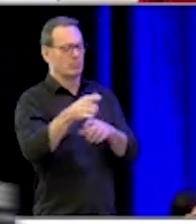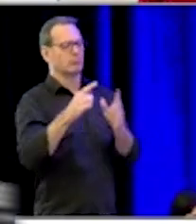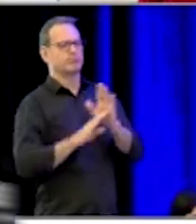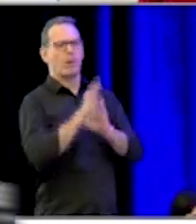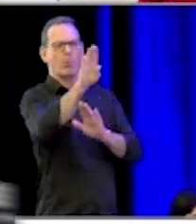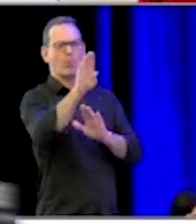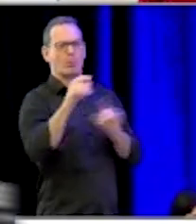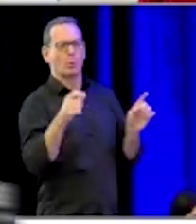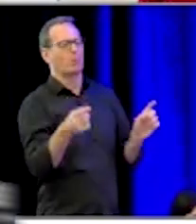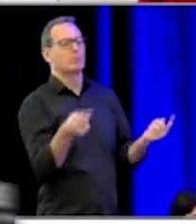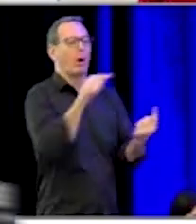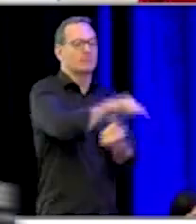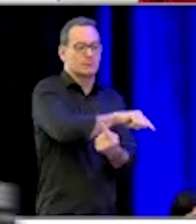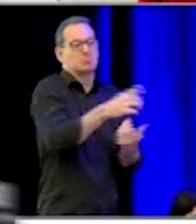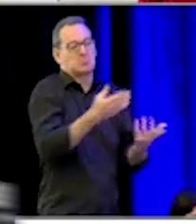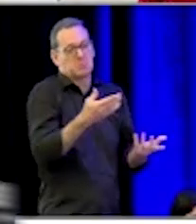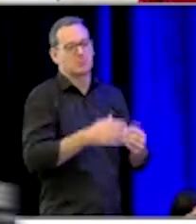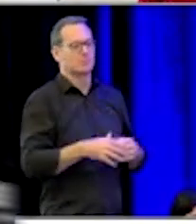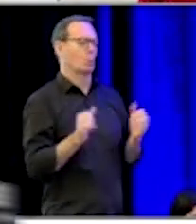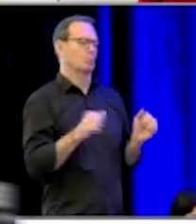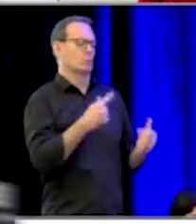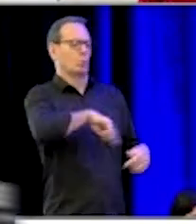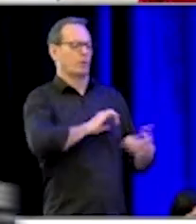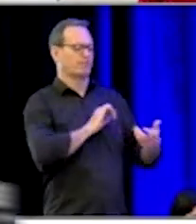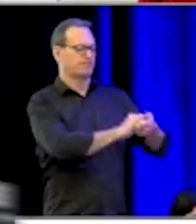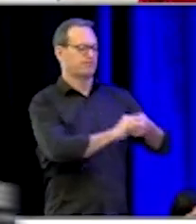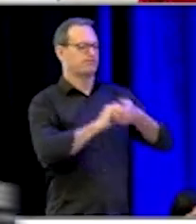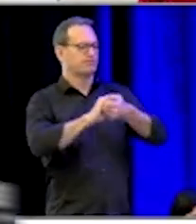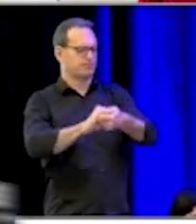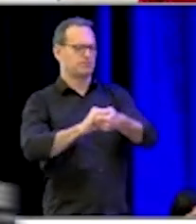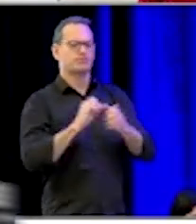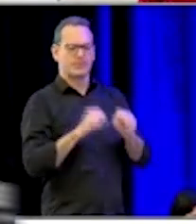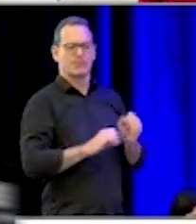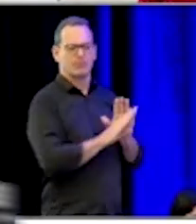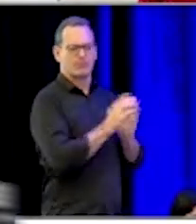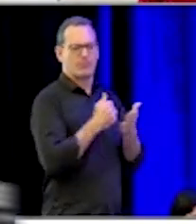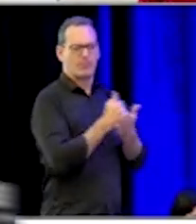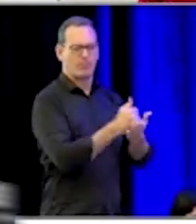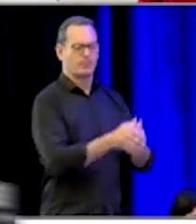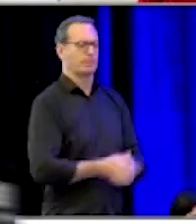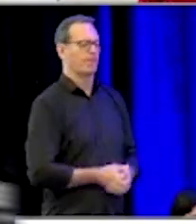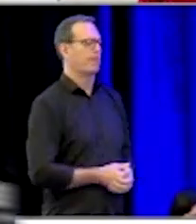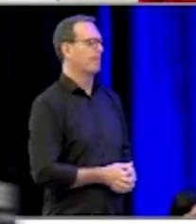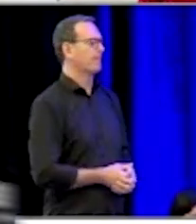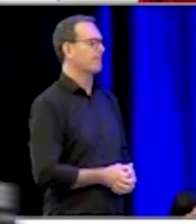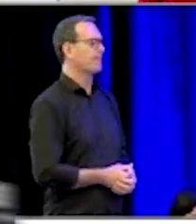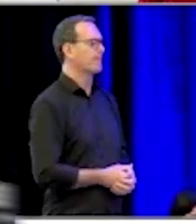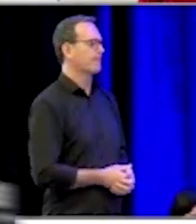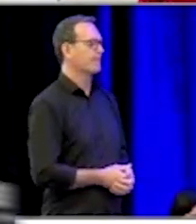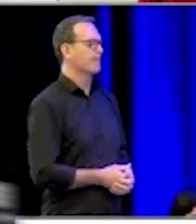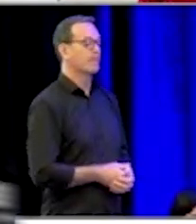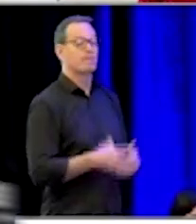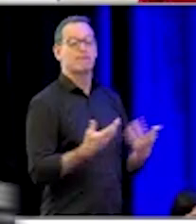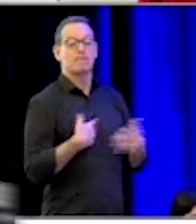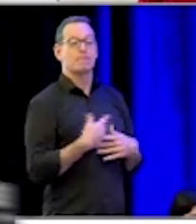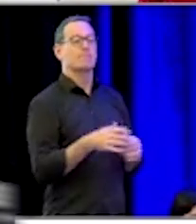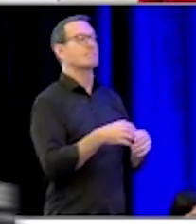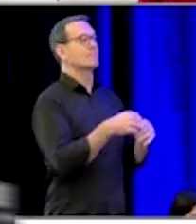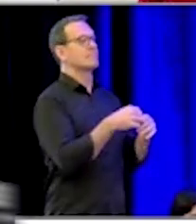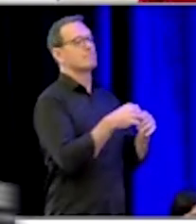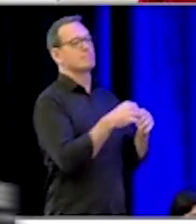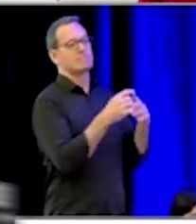this. And we're really trying to let employers and educators and even apprentices know that there's